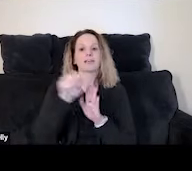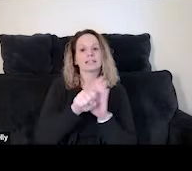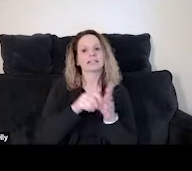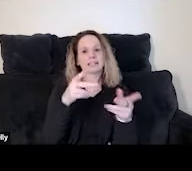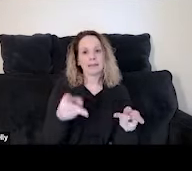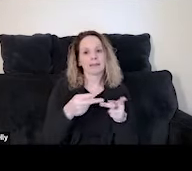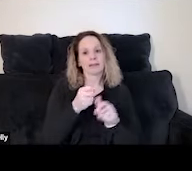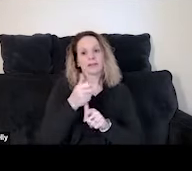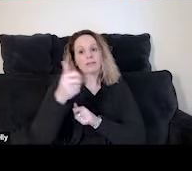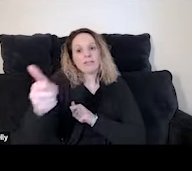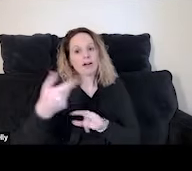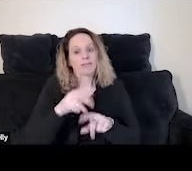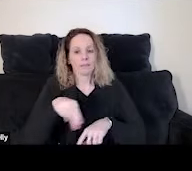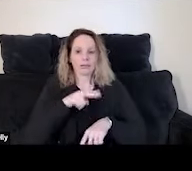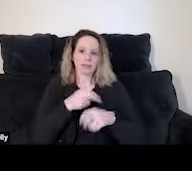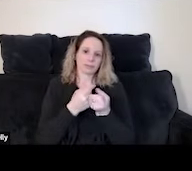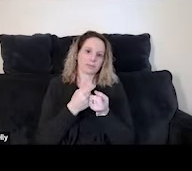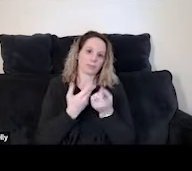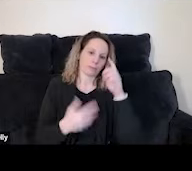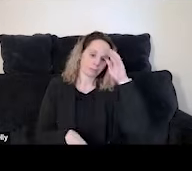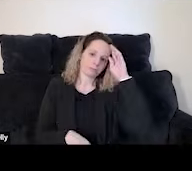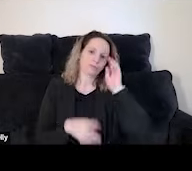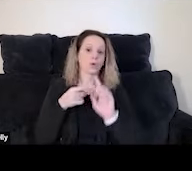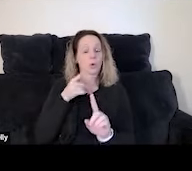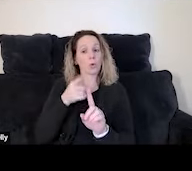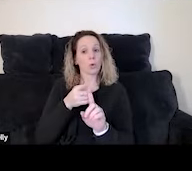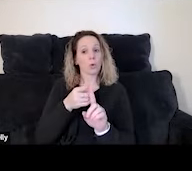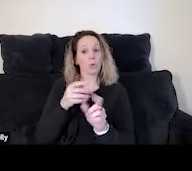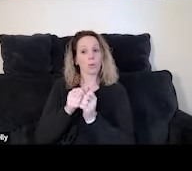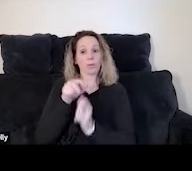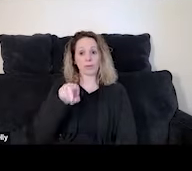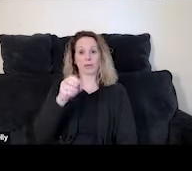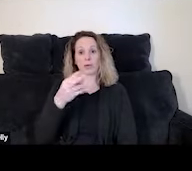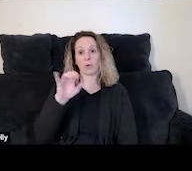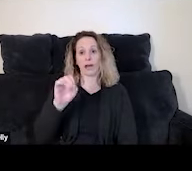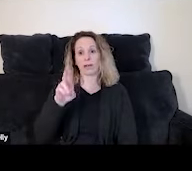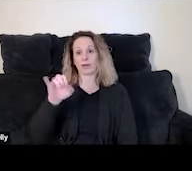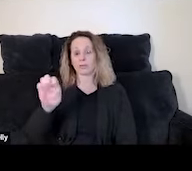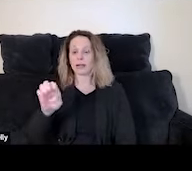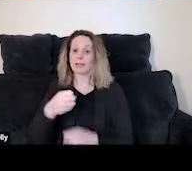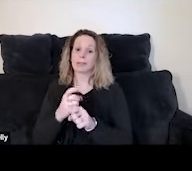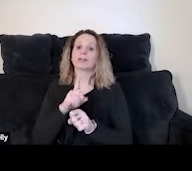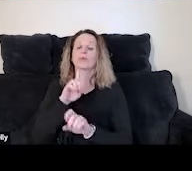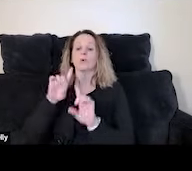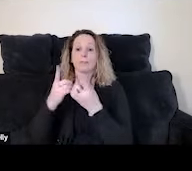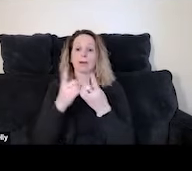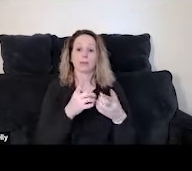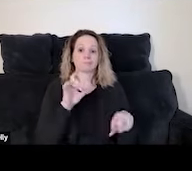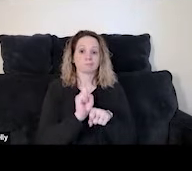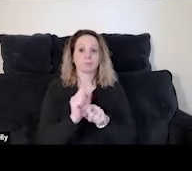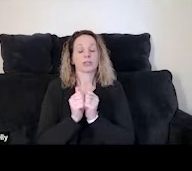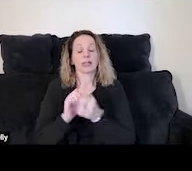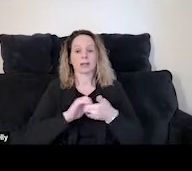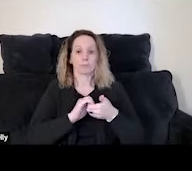very far away from their natural supports. So the goal with Ohio Rise was to bring these departments together and work towards better